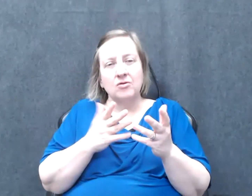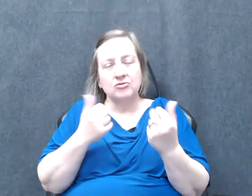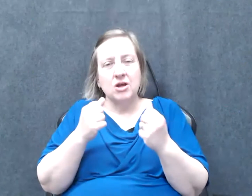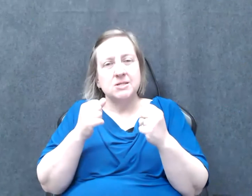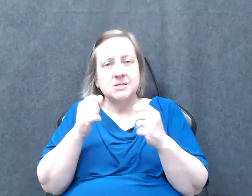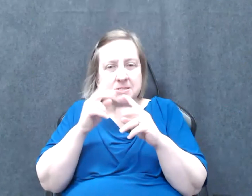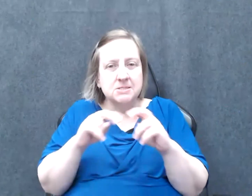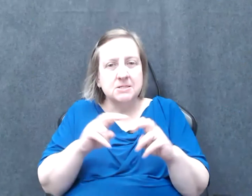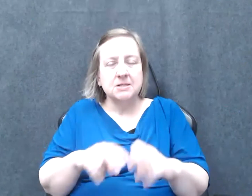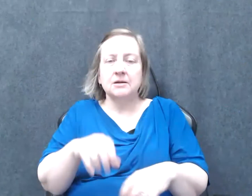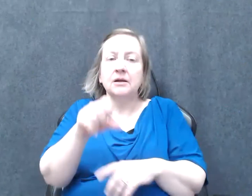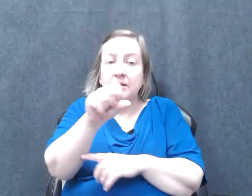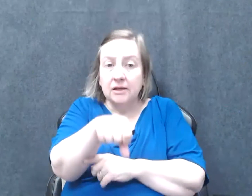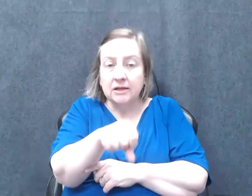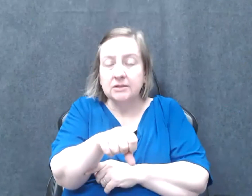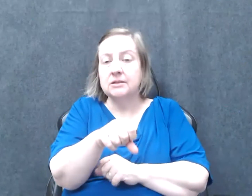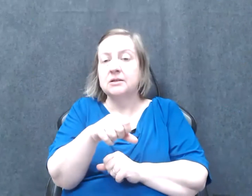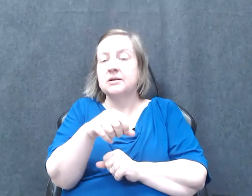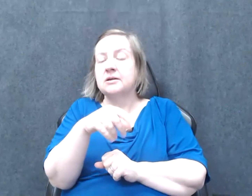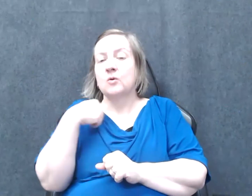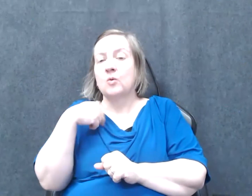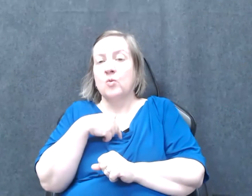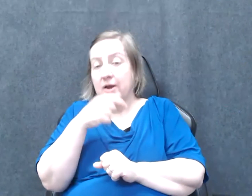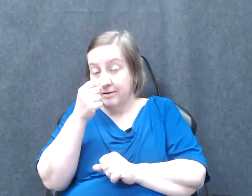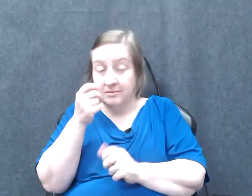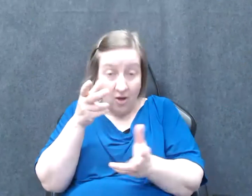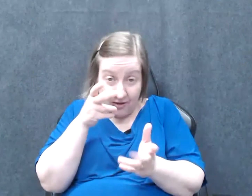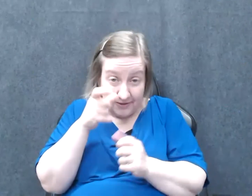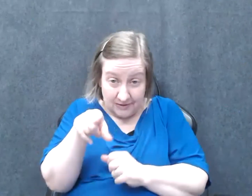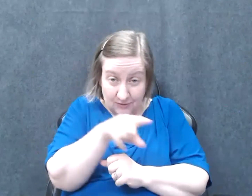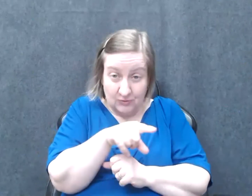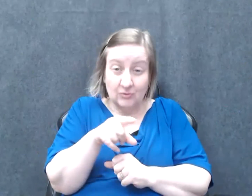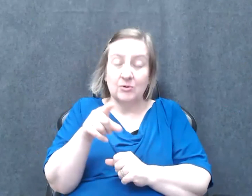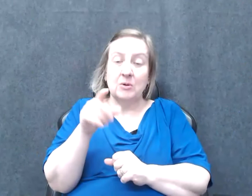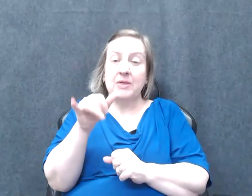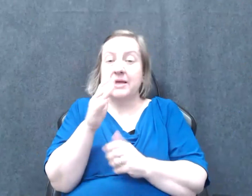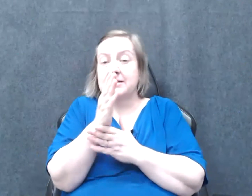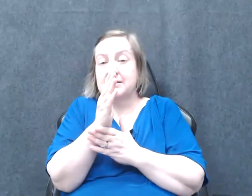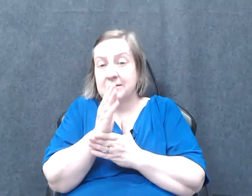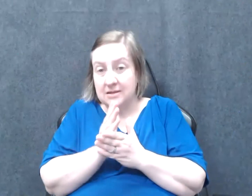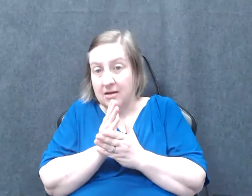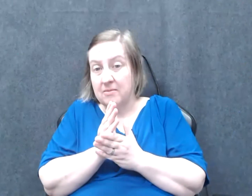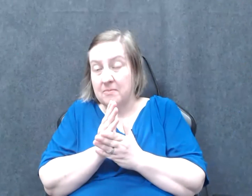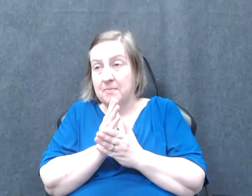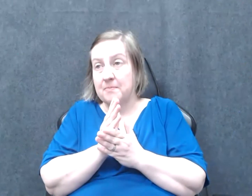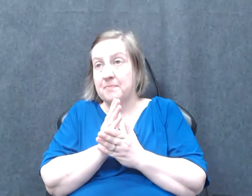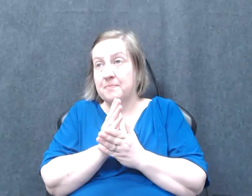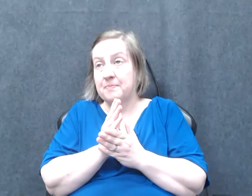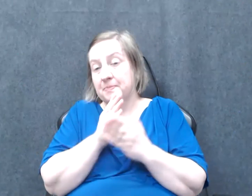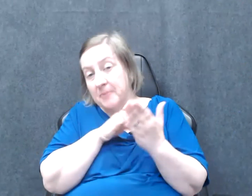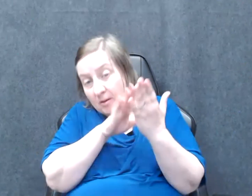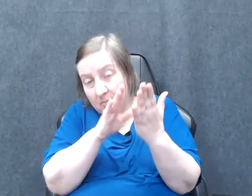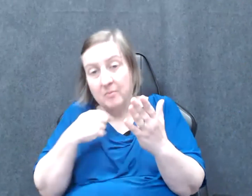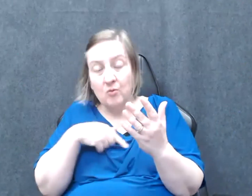So absolutely, we hear you. And, those are some of the ways that we're trying